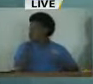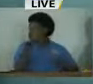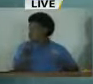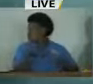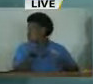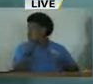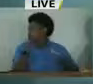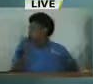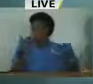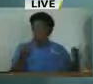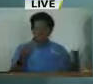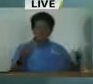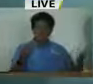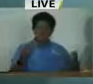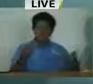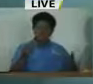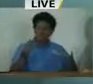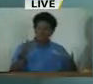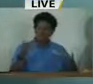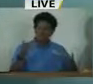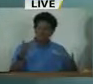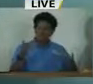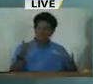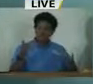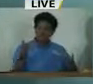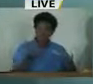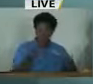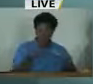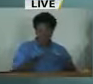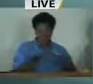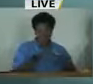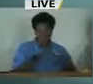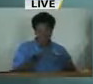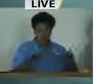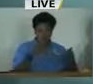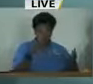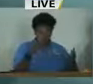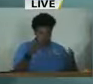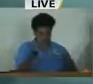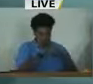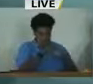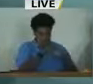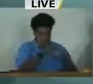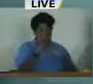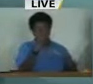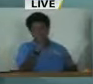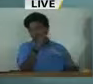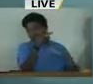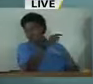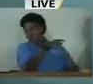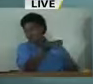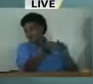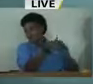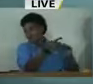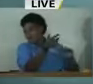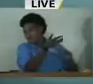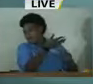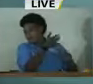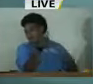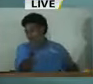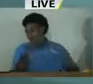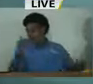to want to travel in that direction and leave something that stands at a